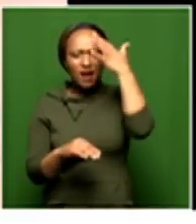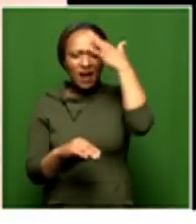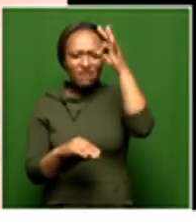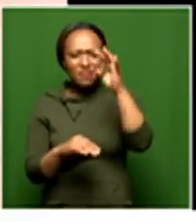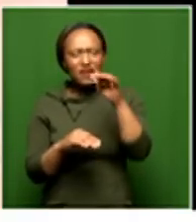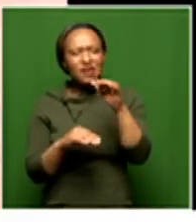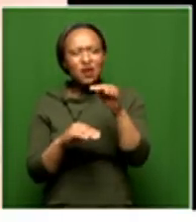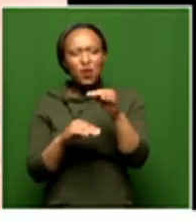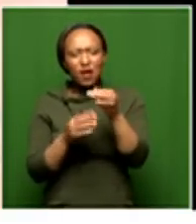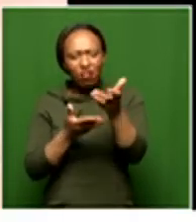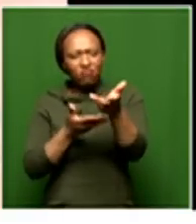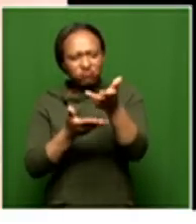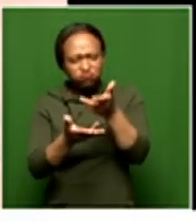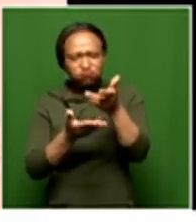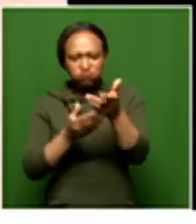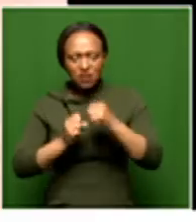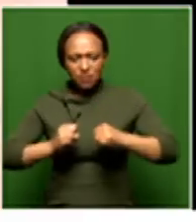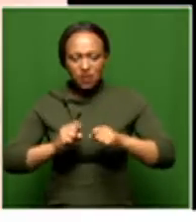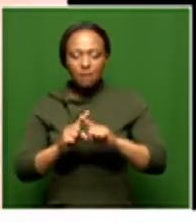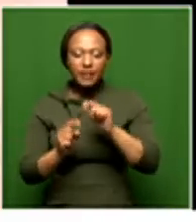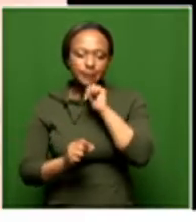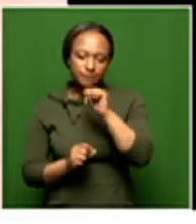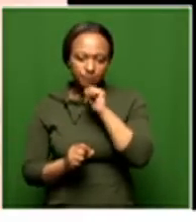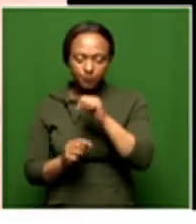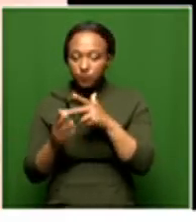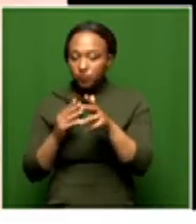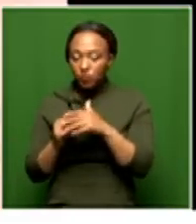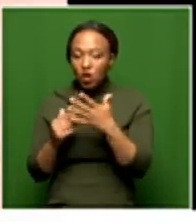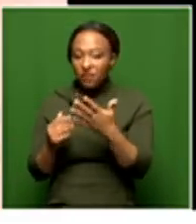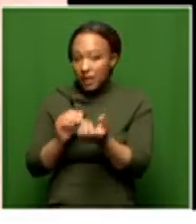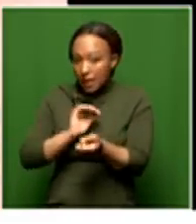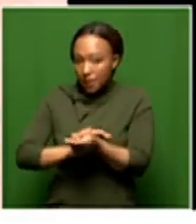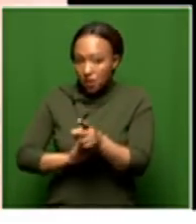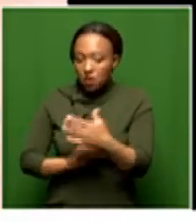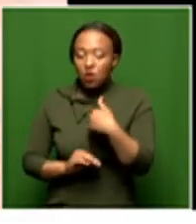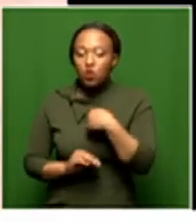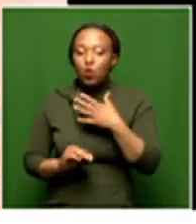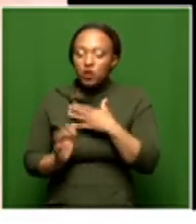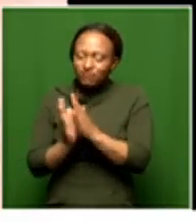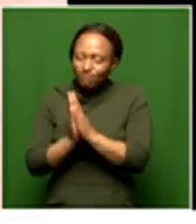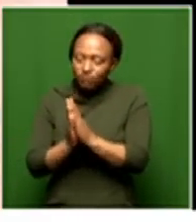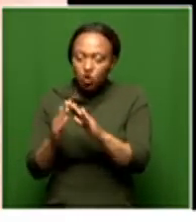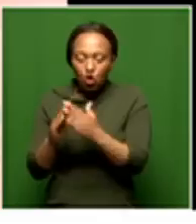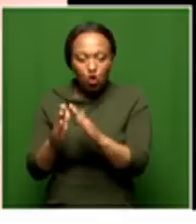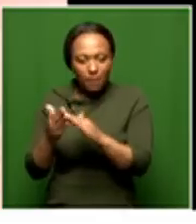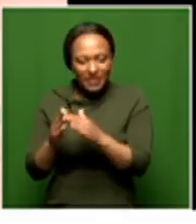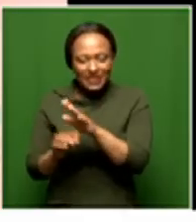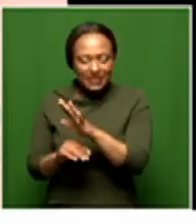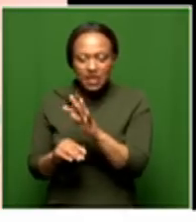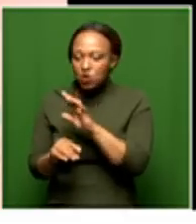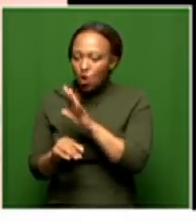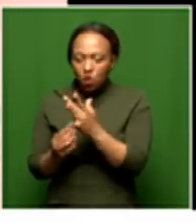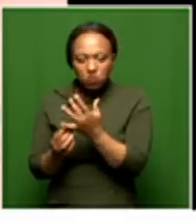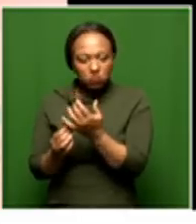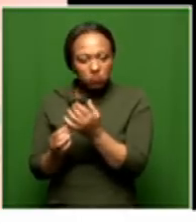lengthy bureaucratic space. But nonetheless, whatever it is the case, we want to plead with our communities: do not